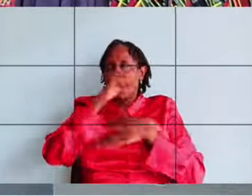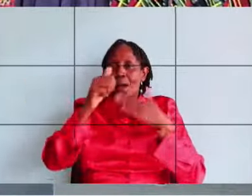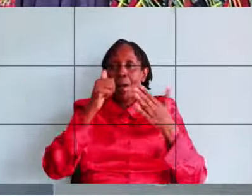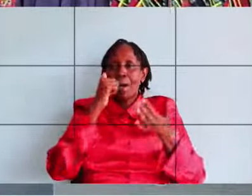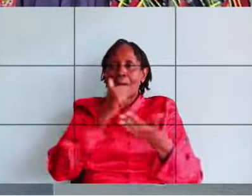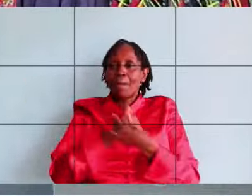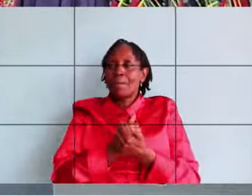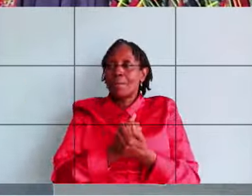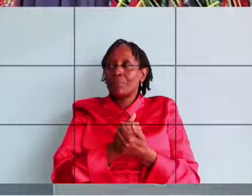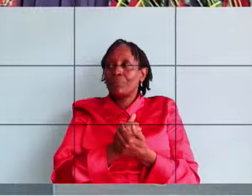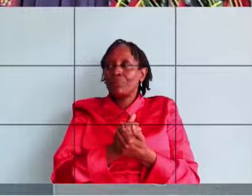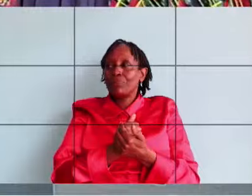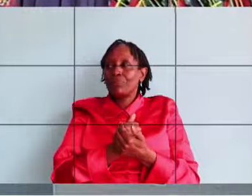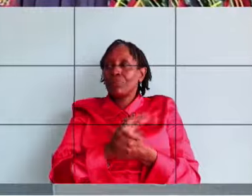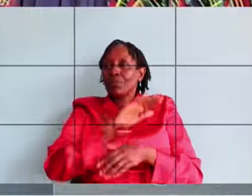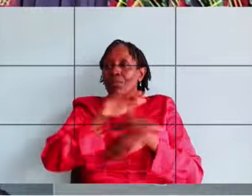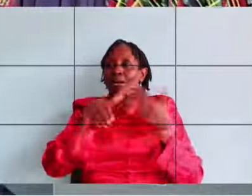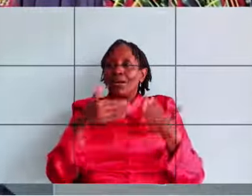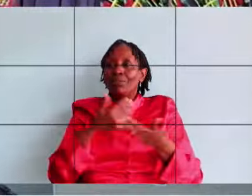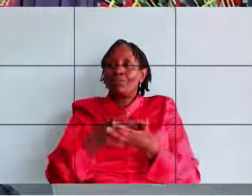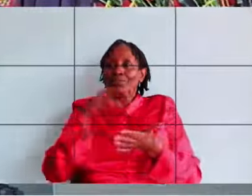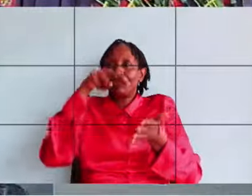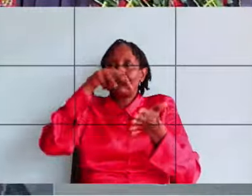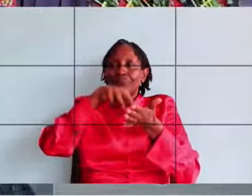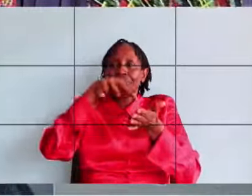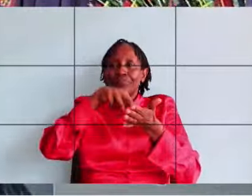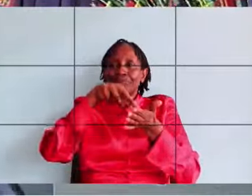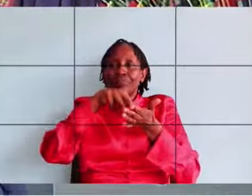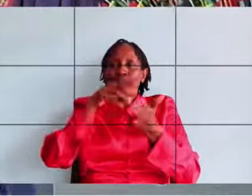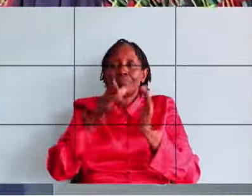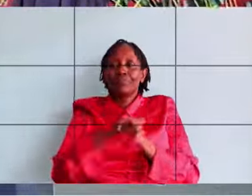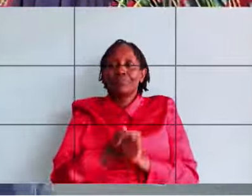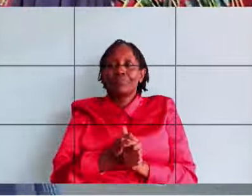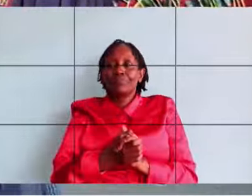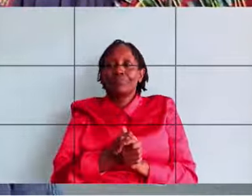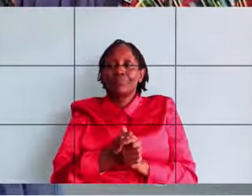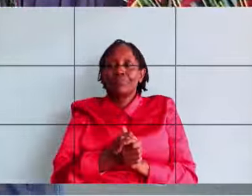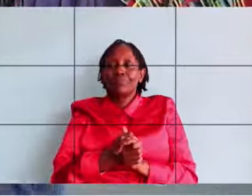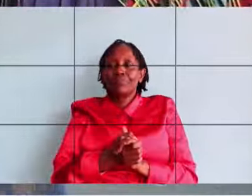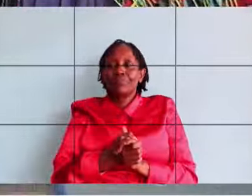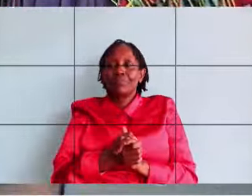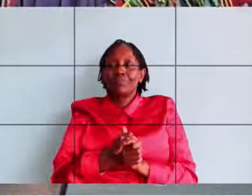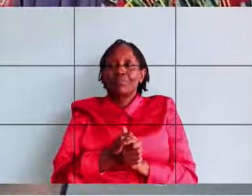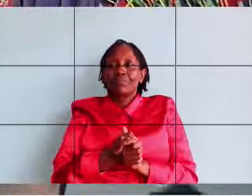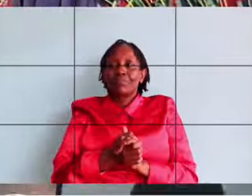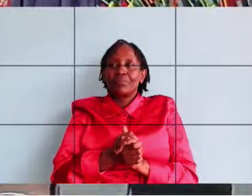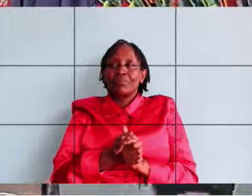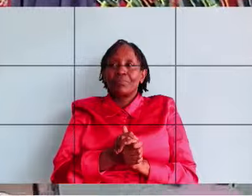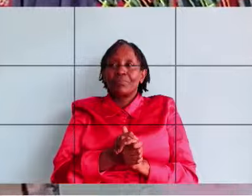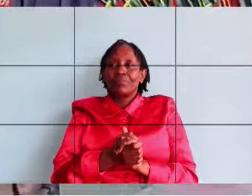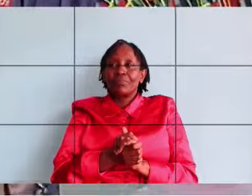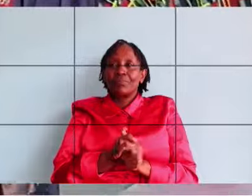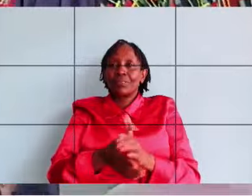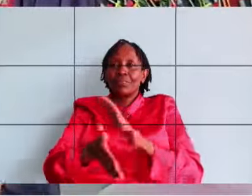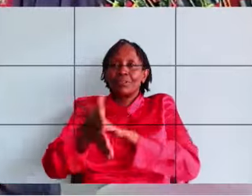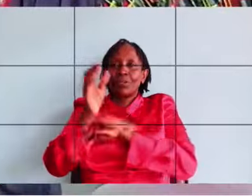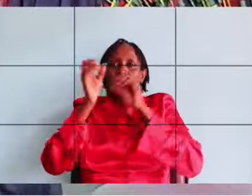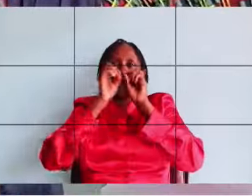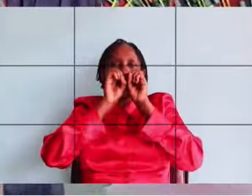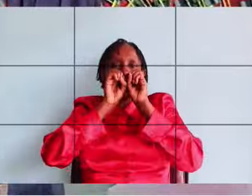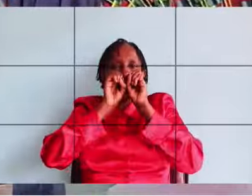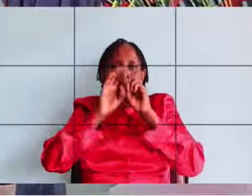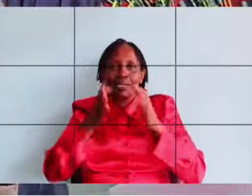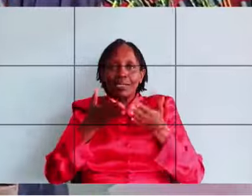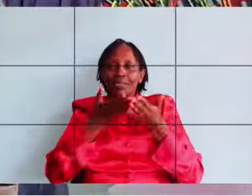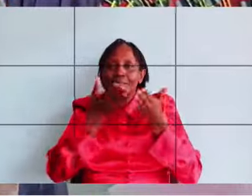Let me request all of us to rise as also we share the words of Before we share the words of grace, may the Lord bless you. May this word that you have heard